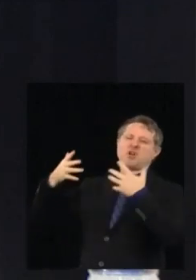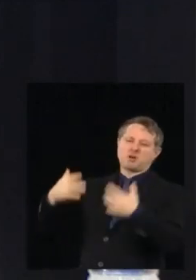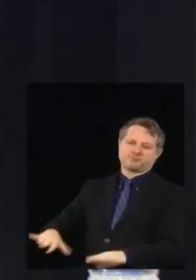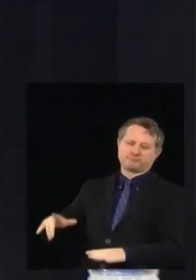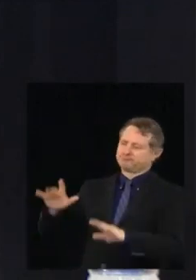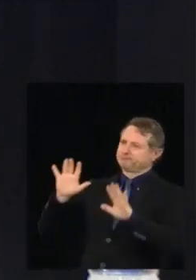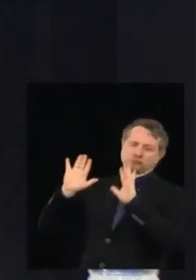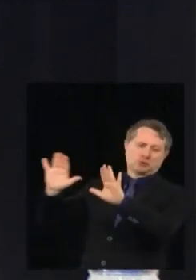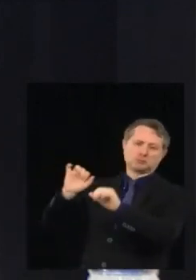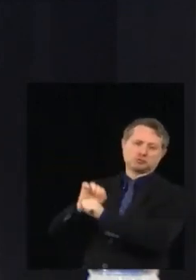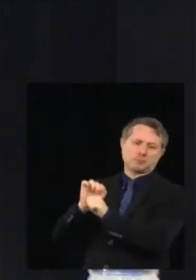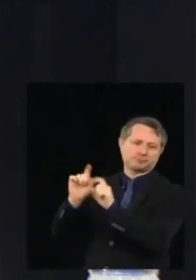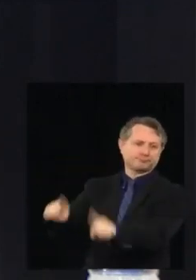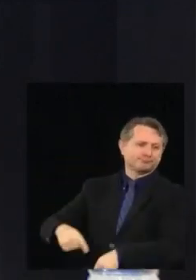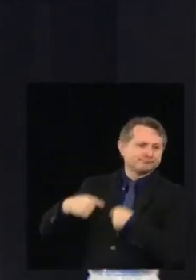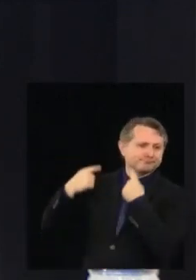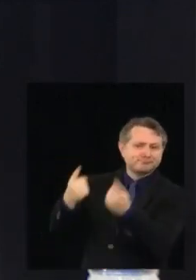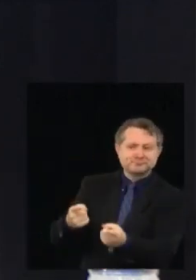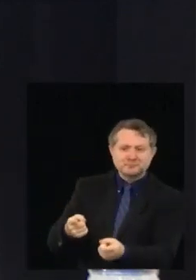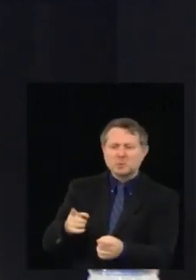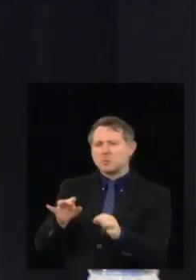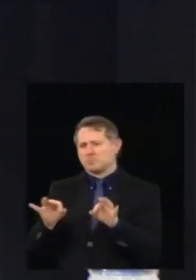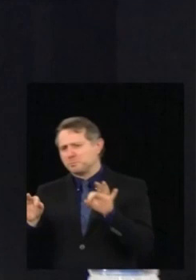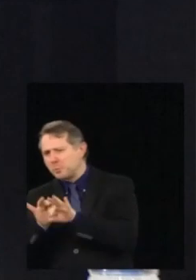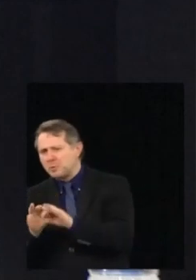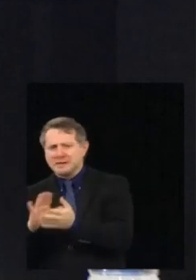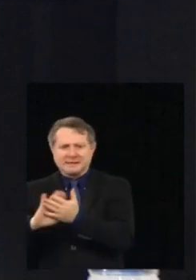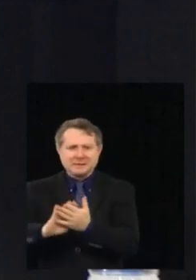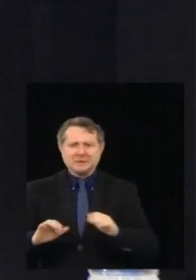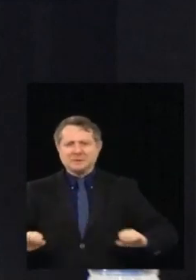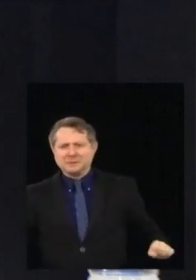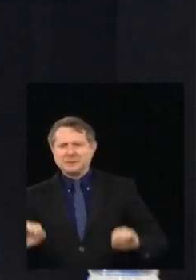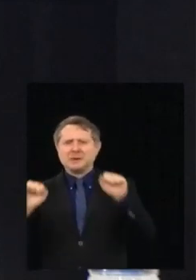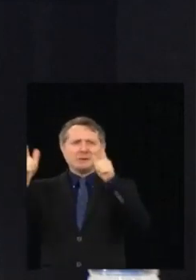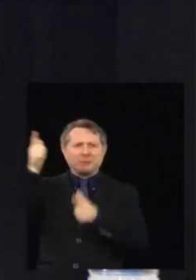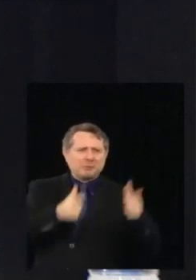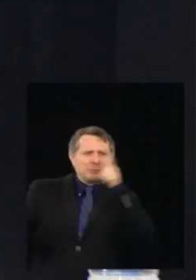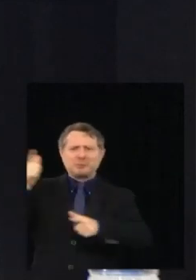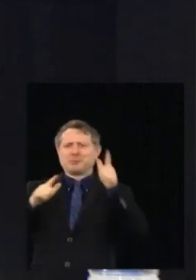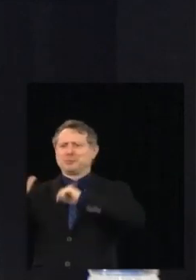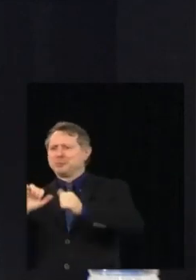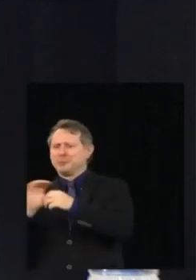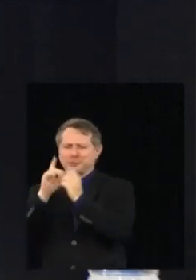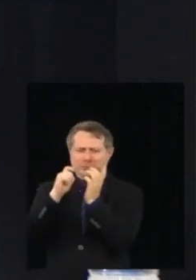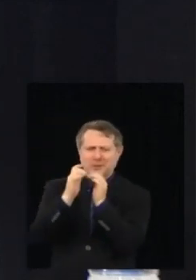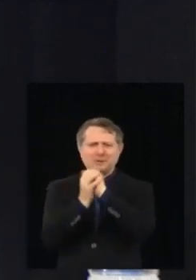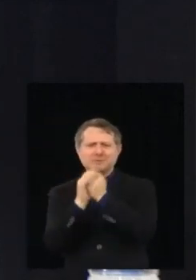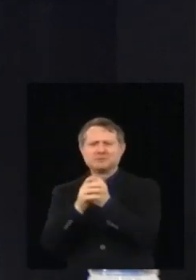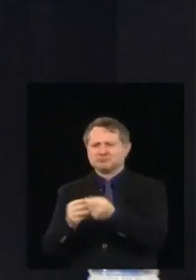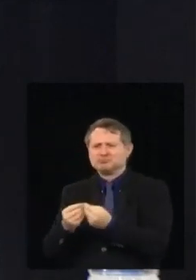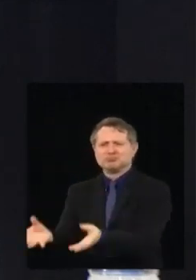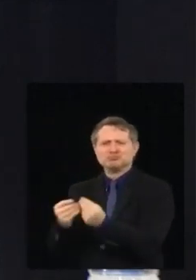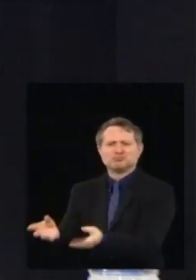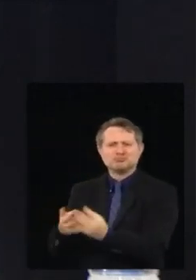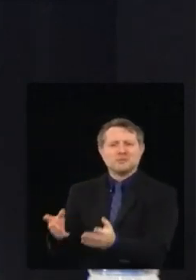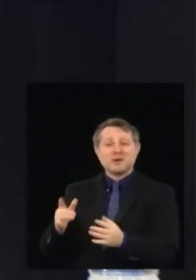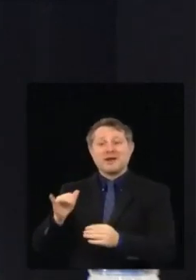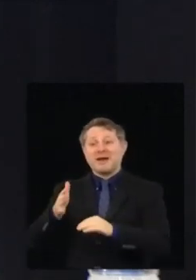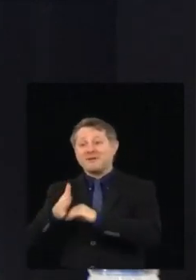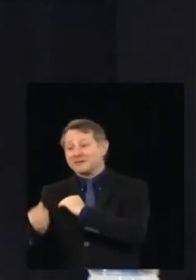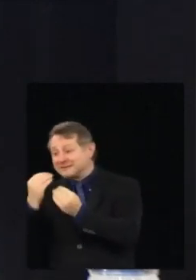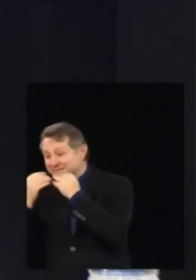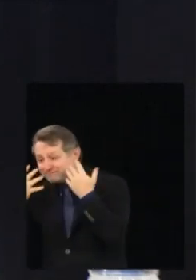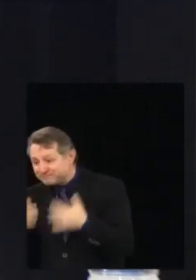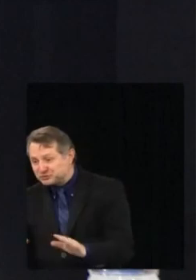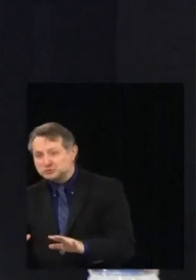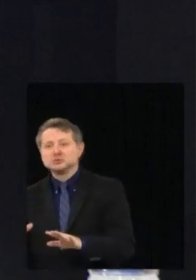everything is properly disinfected, getting hand sanitizer to the prisoners, and making sure that everything is being sanitized after every meal, after showers,